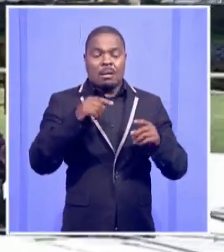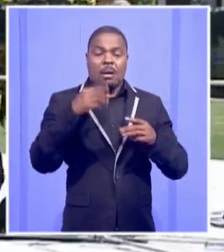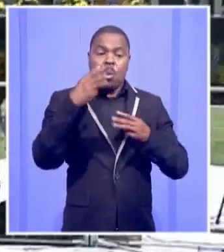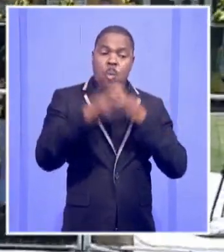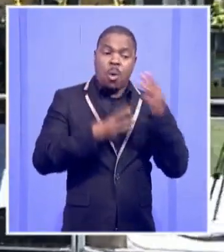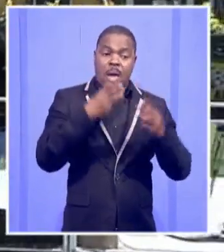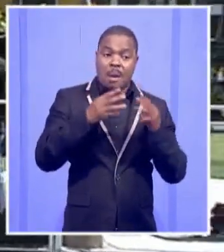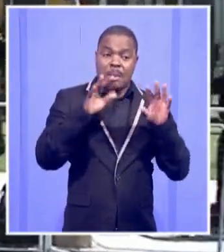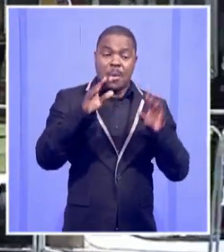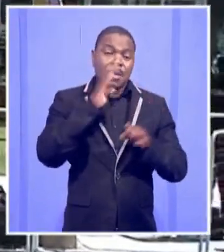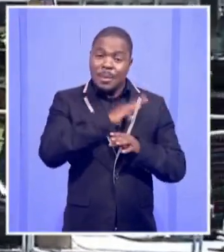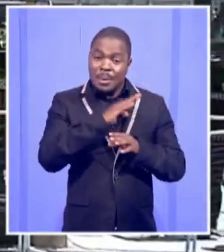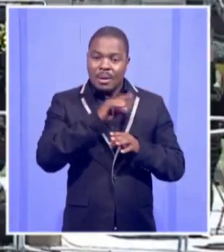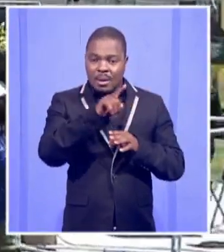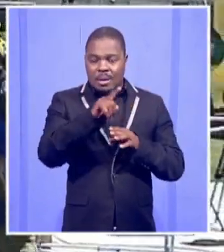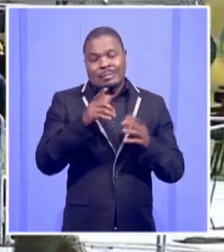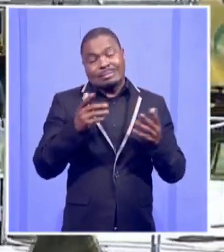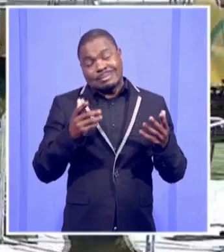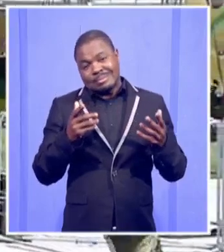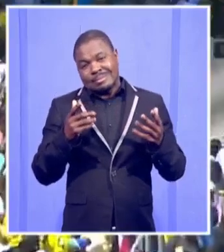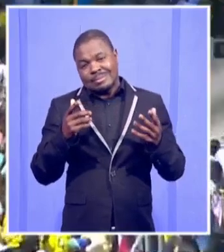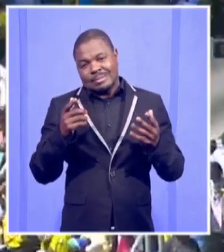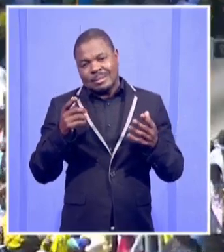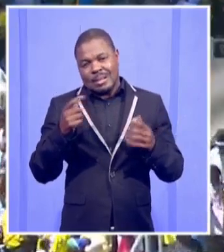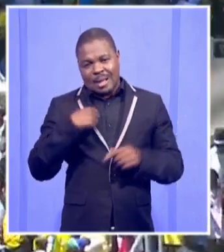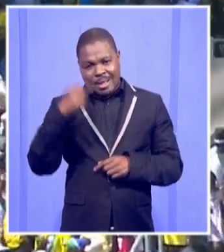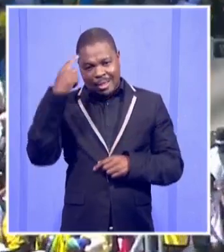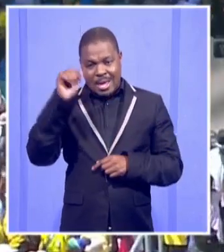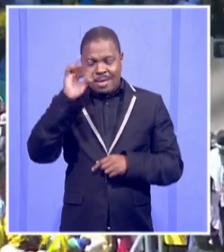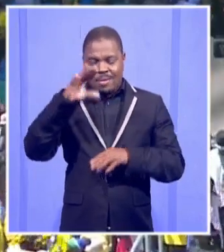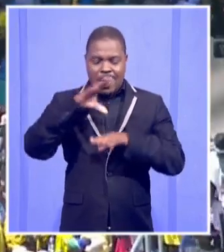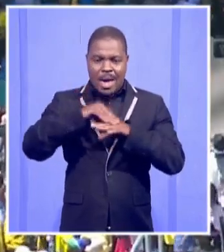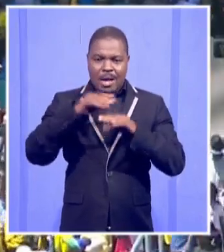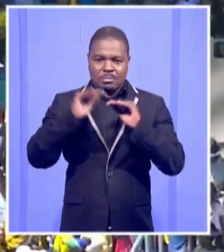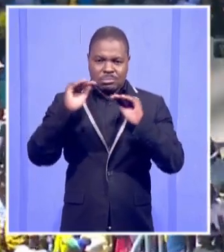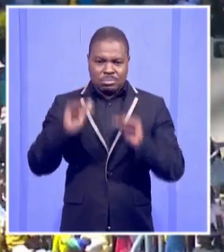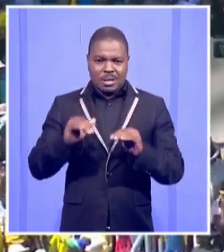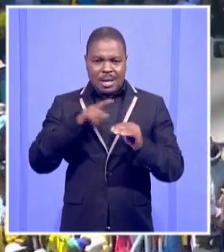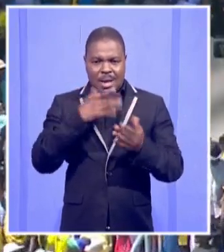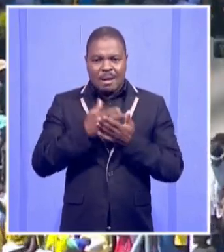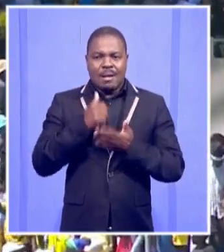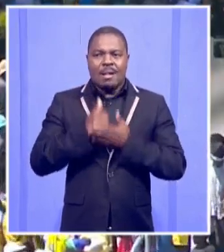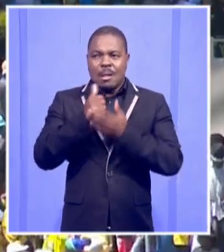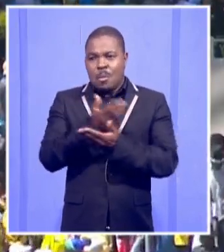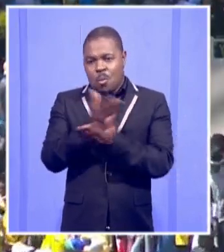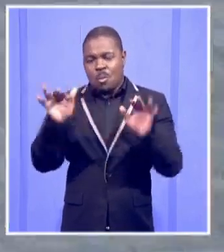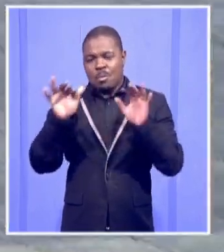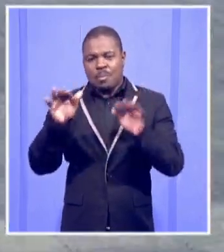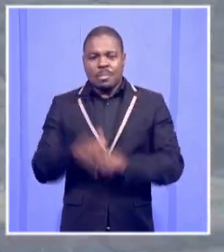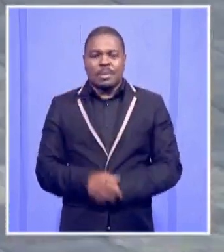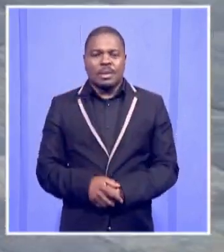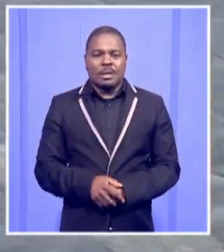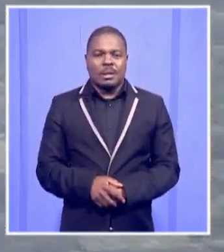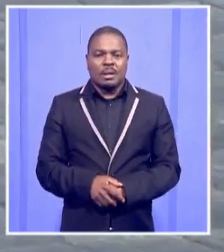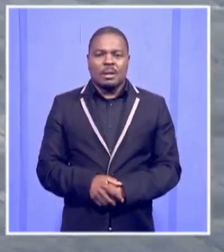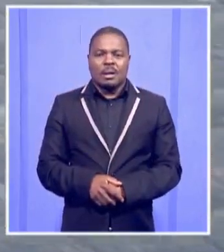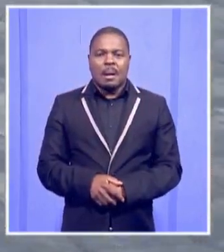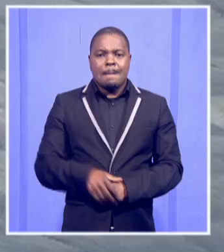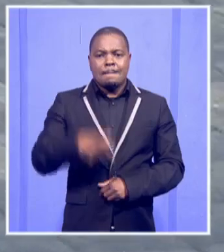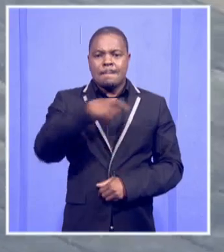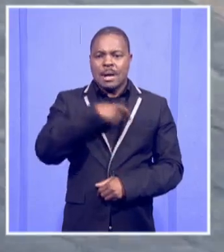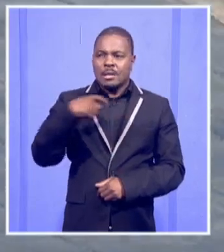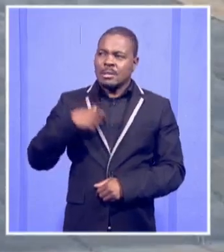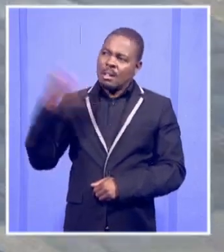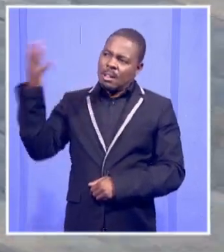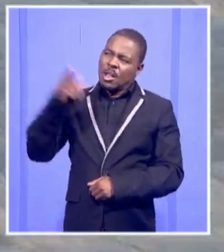creating and supporting. But I think if the age is reduced, it will provide and maintain for everyone. What are you expecting from the president today?